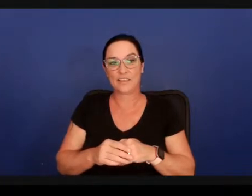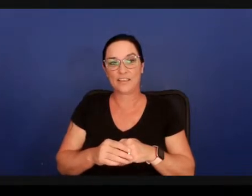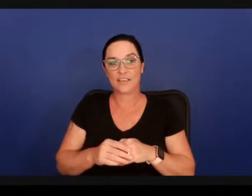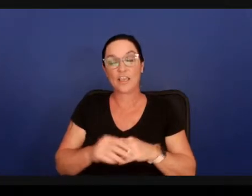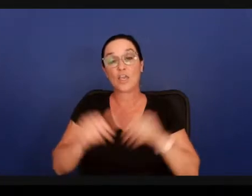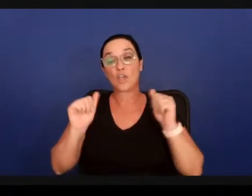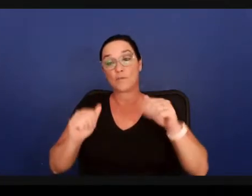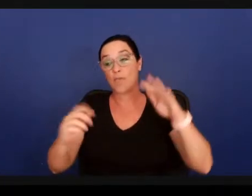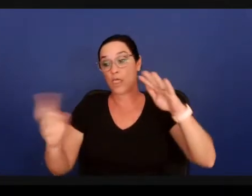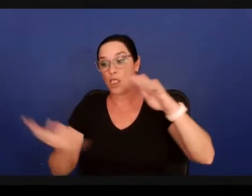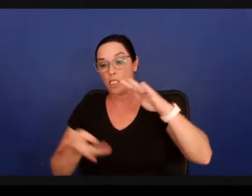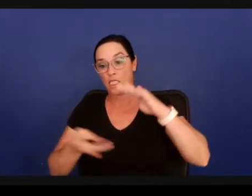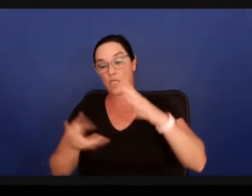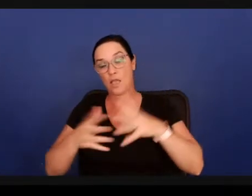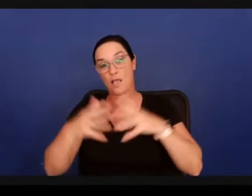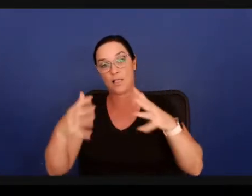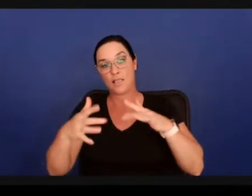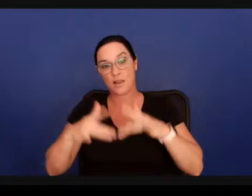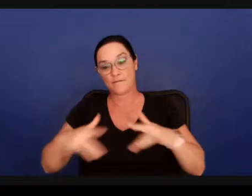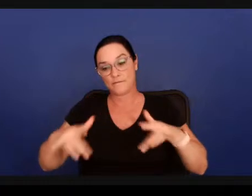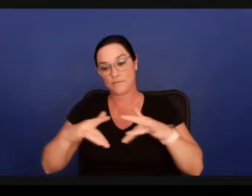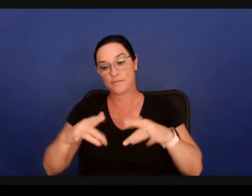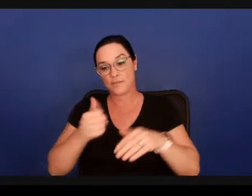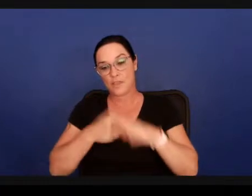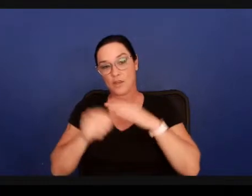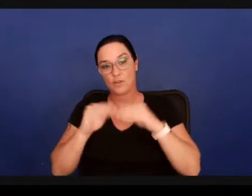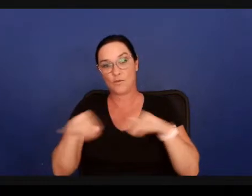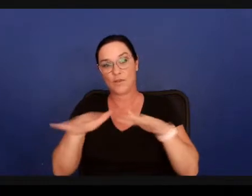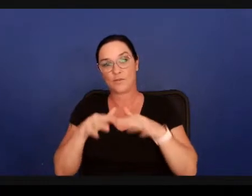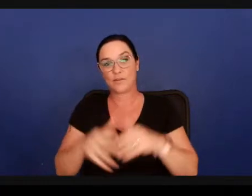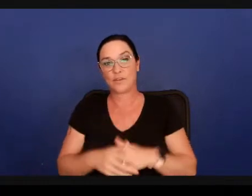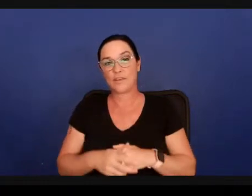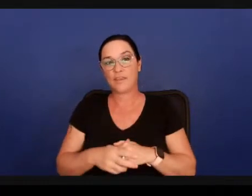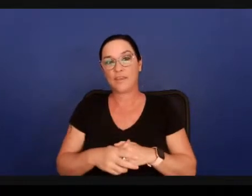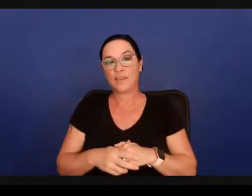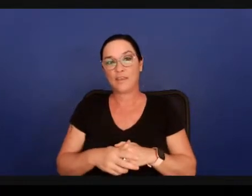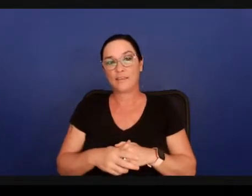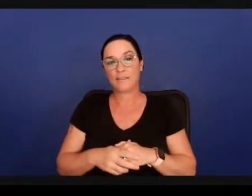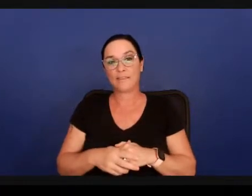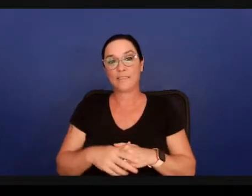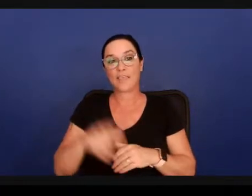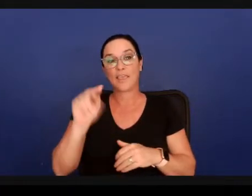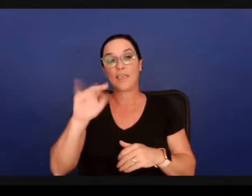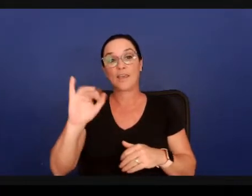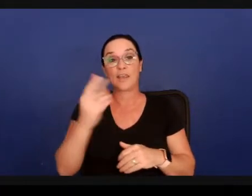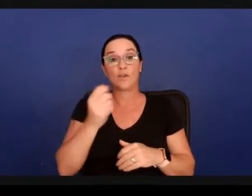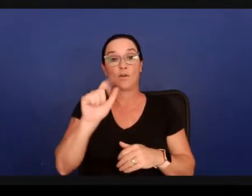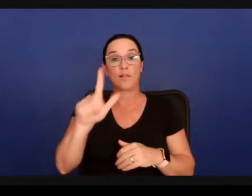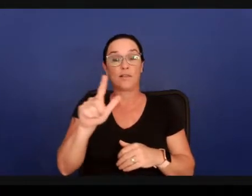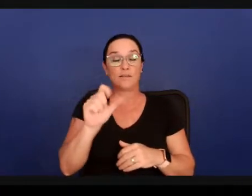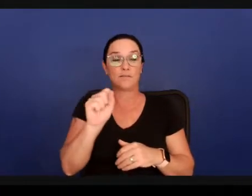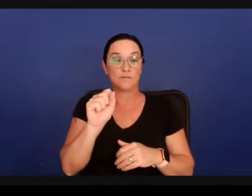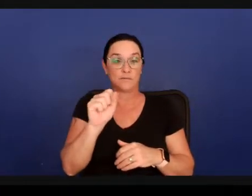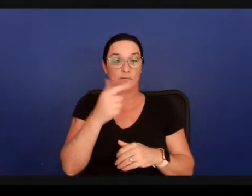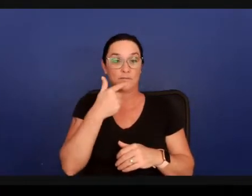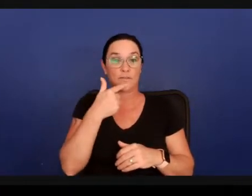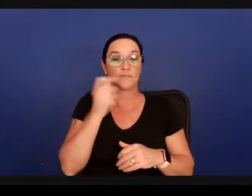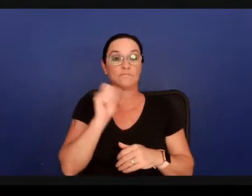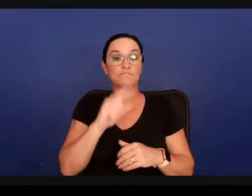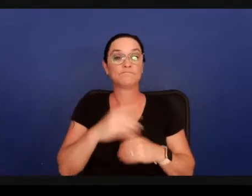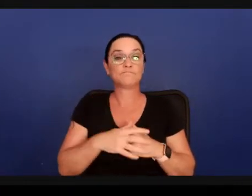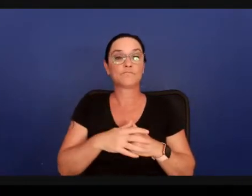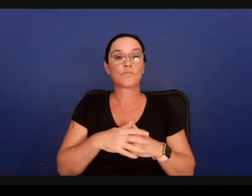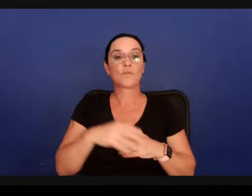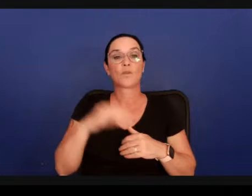underground. And let's do more questions. All right. Nicholas asks, why Mauna Loa's lava lake inactive